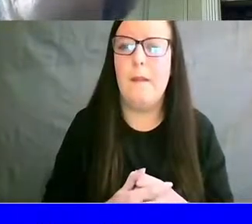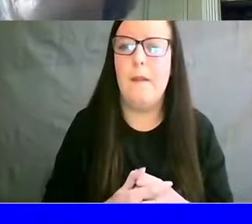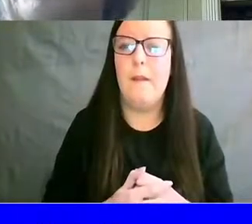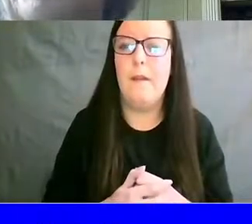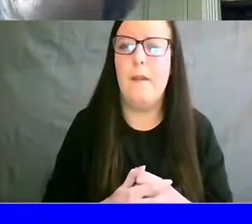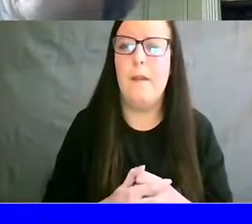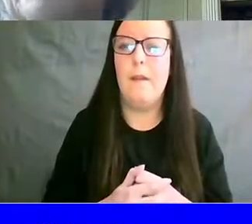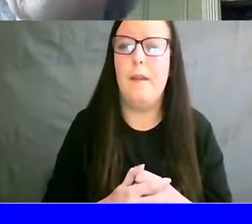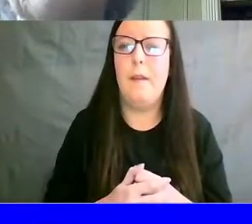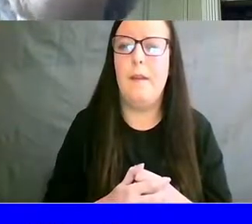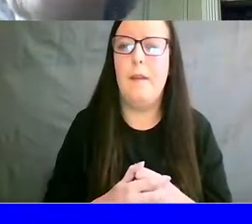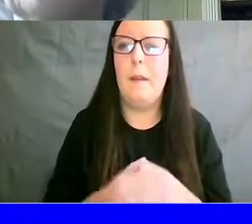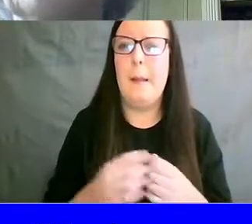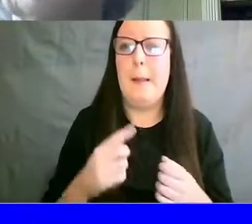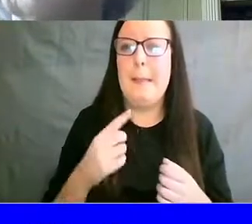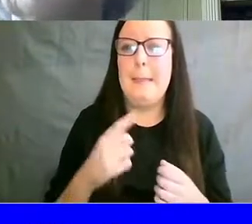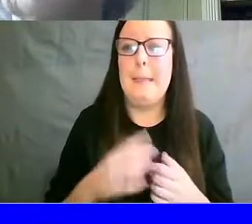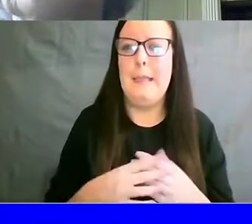slides, please.